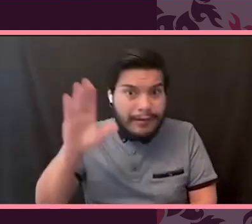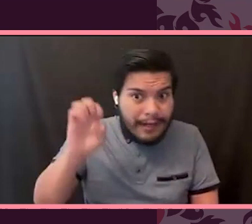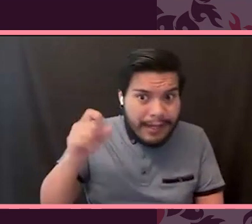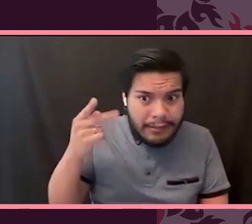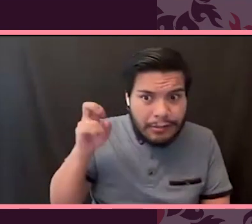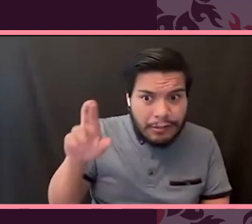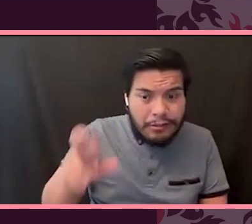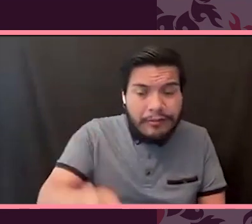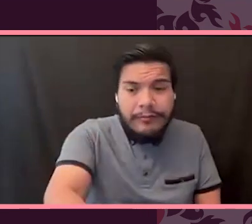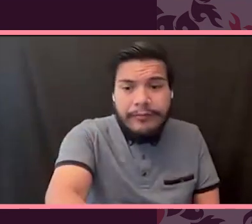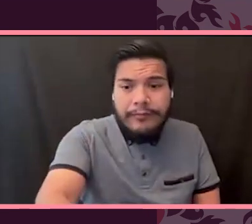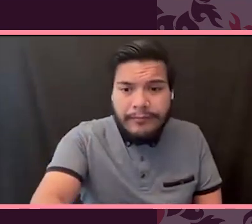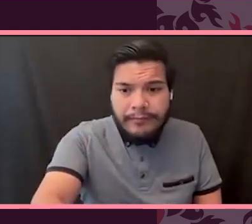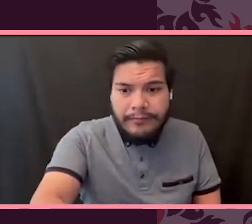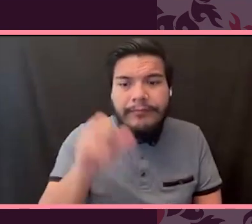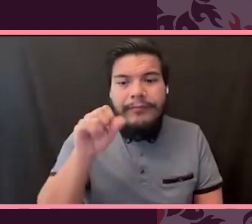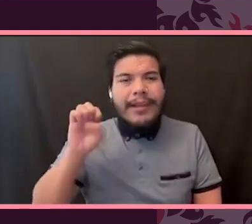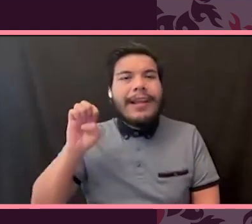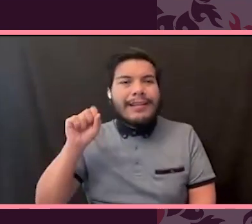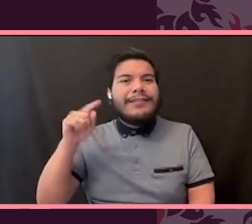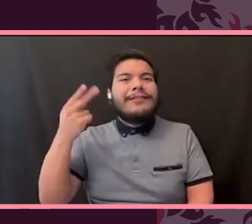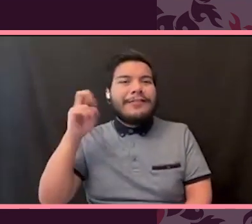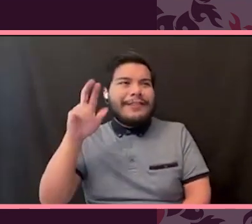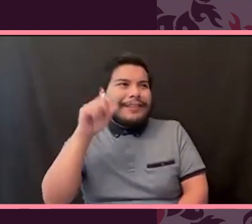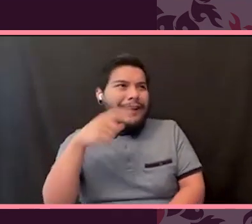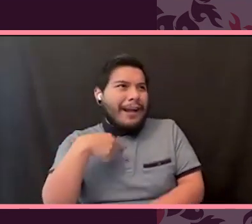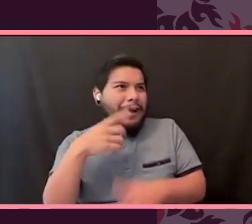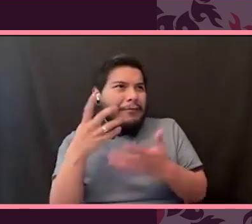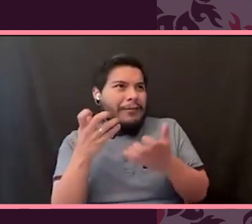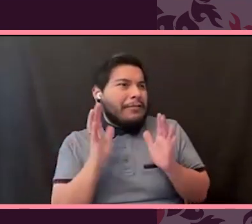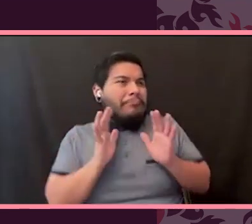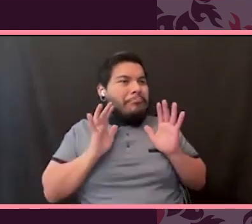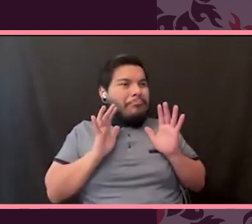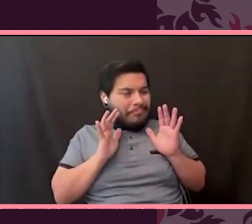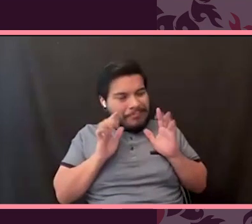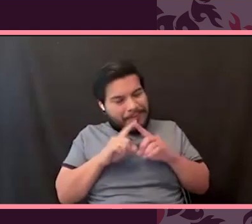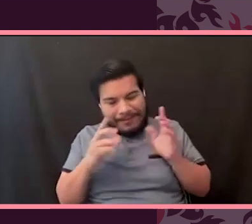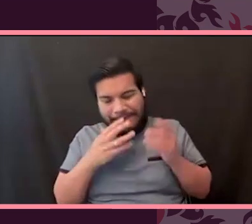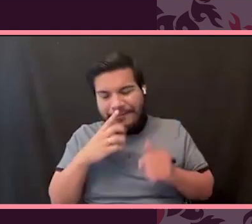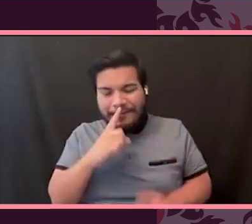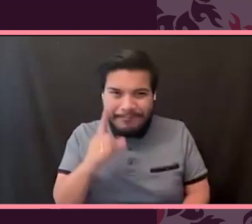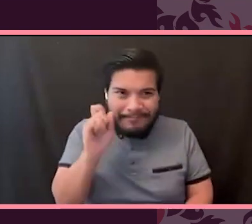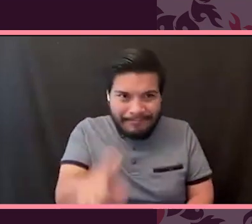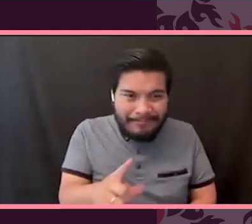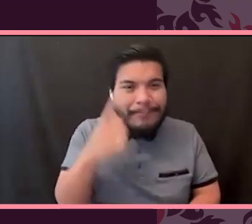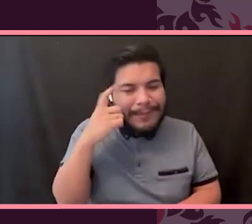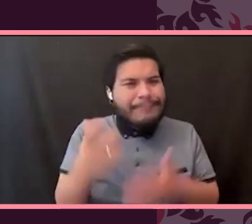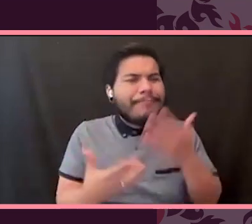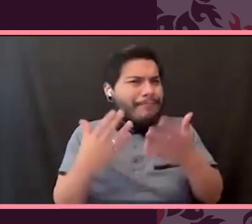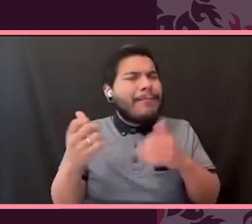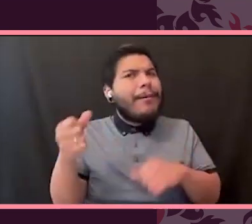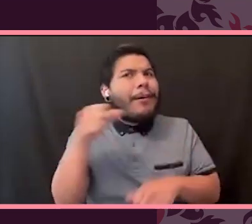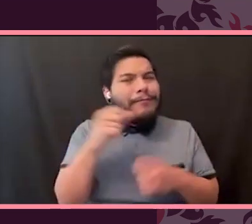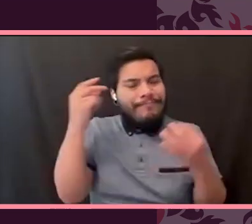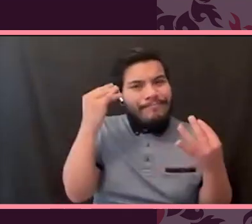Yes, I was gonna let you skip over me, but I'll just say the question because I'm sure that other people may have that same question.